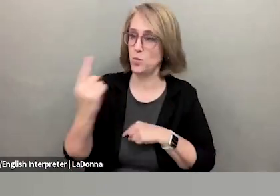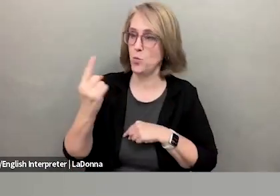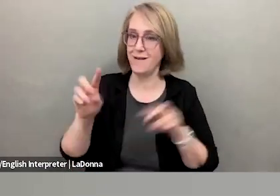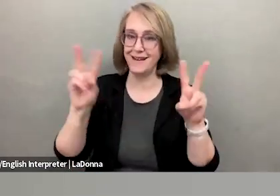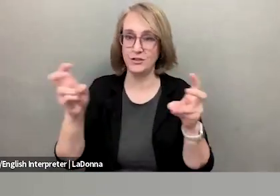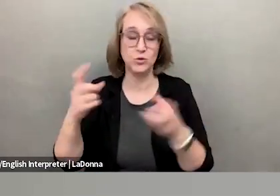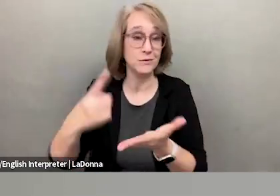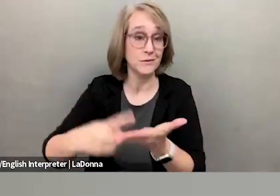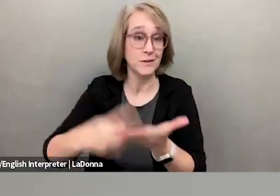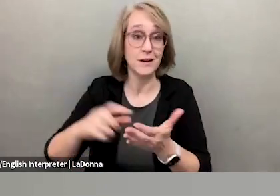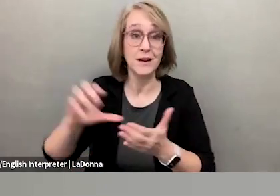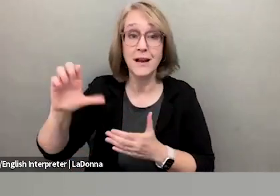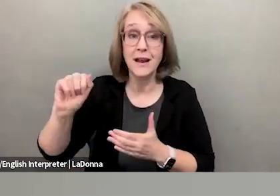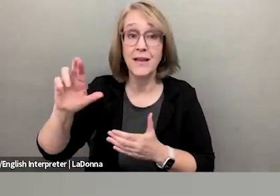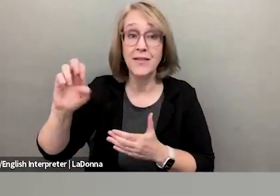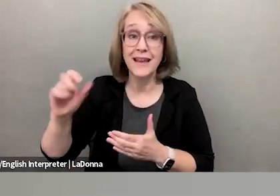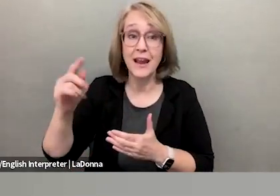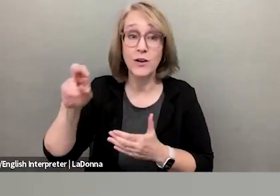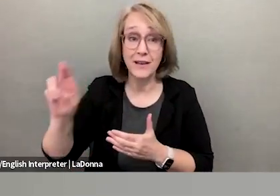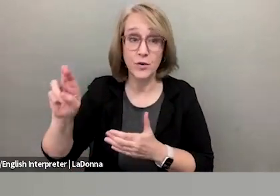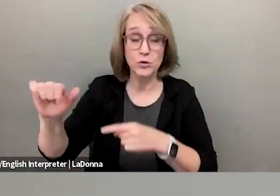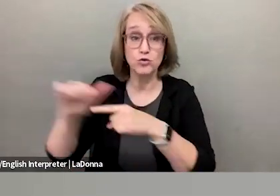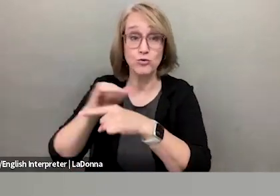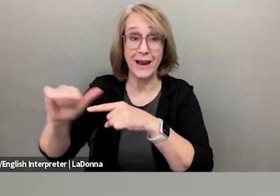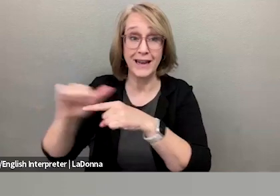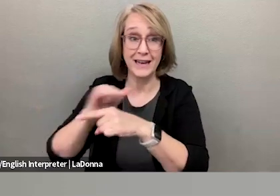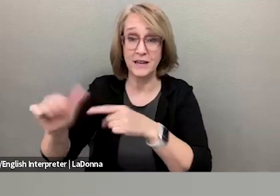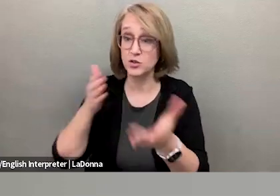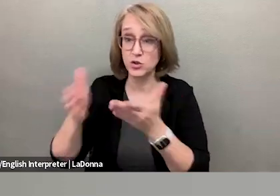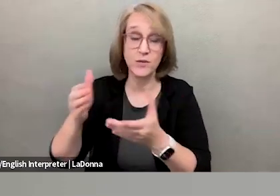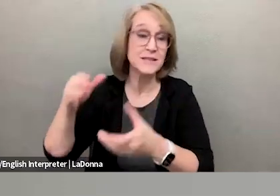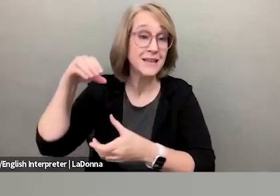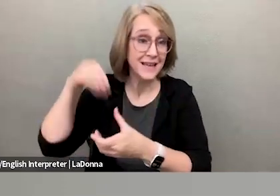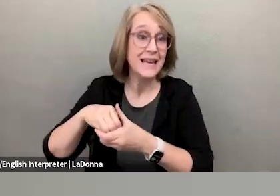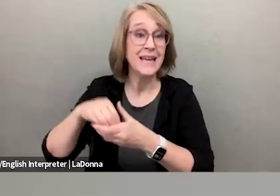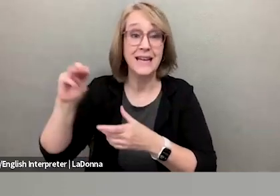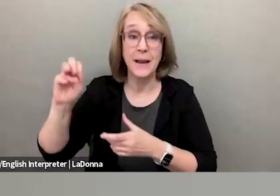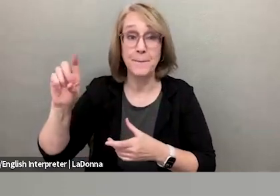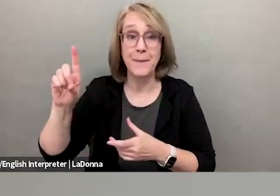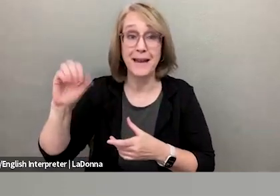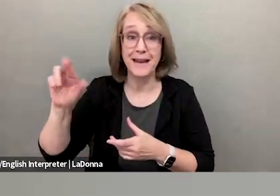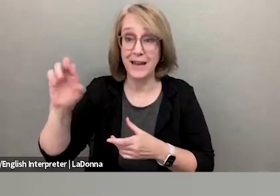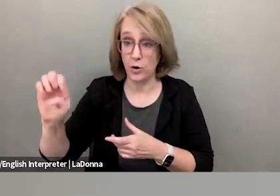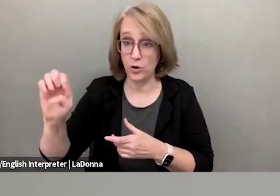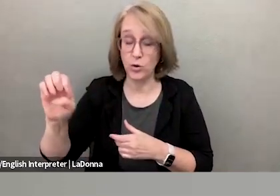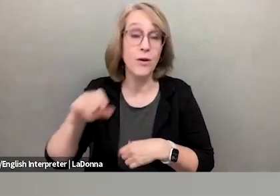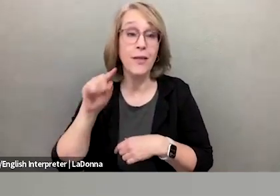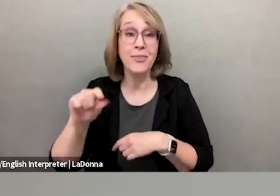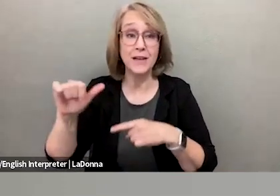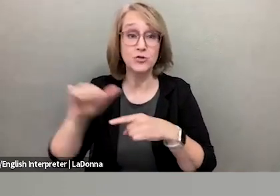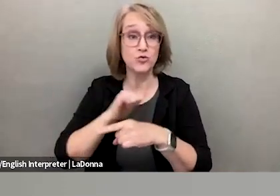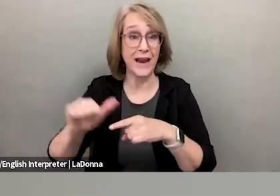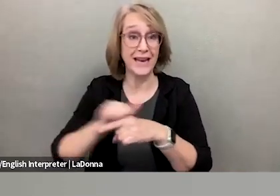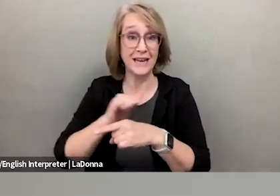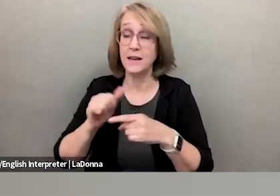little bit earlier, the caregiver training services in Medicare. That's a Medicare policy that CMS put out, but the implementation of it is very much on the